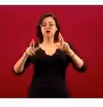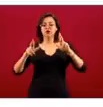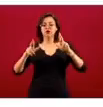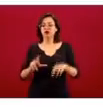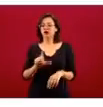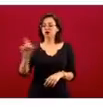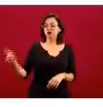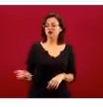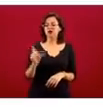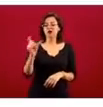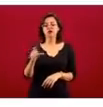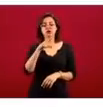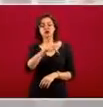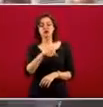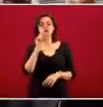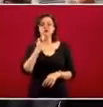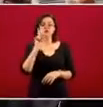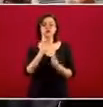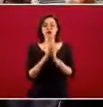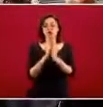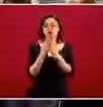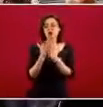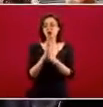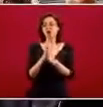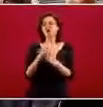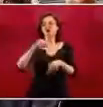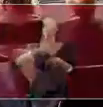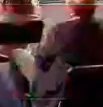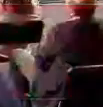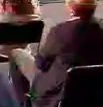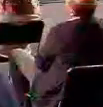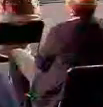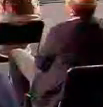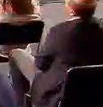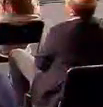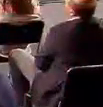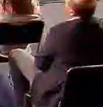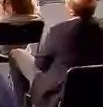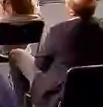and just by filling a small number of documents,